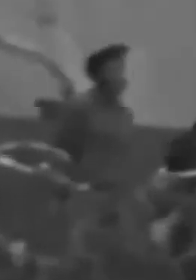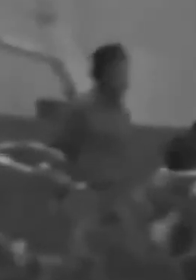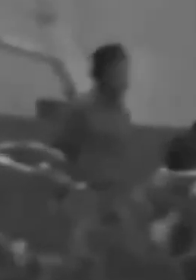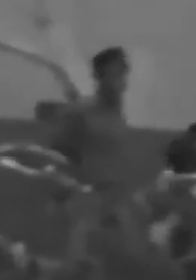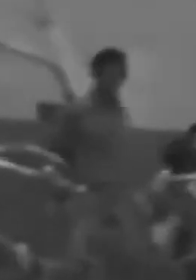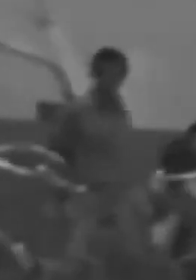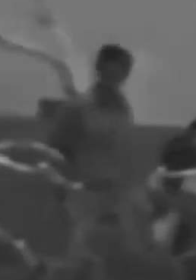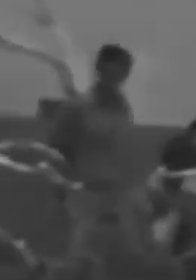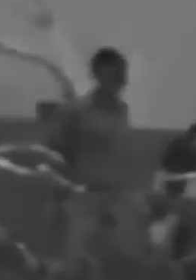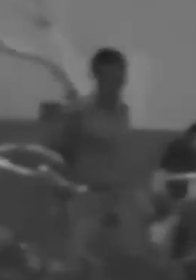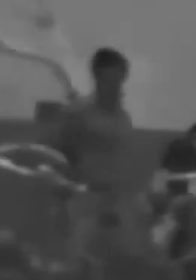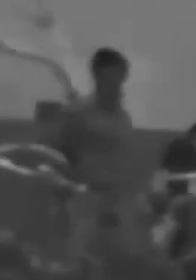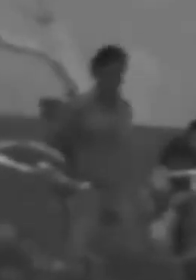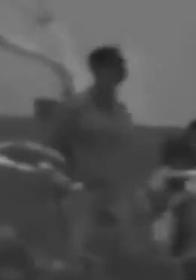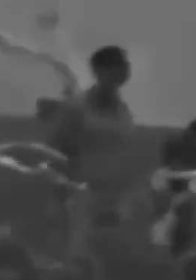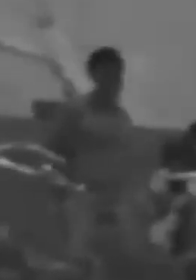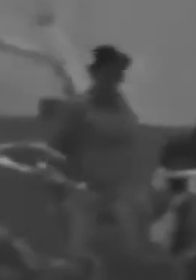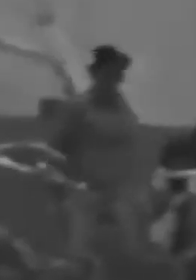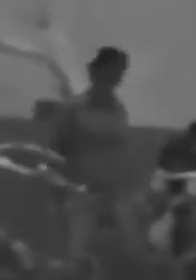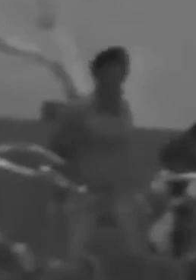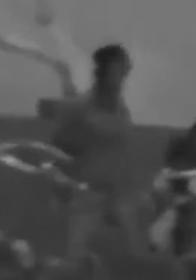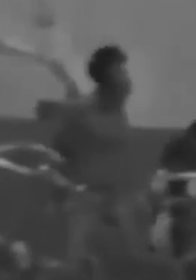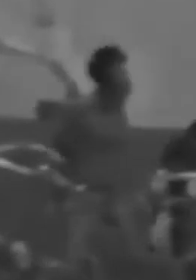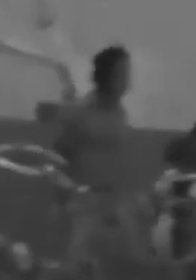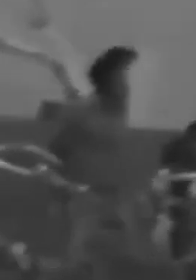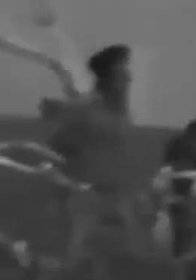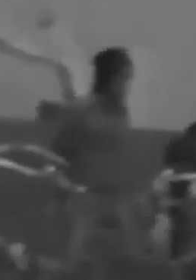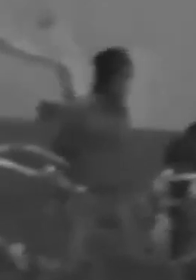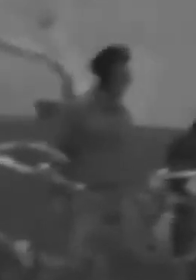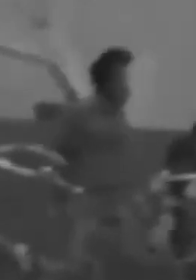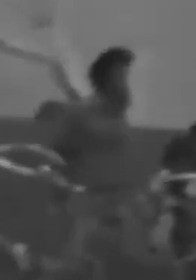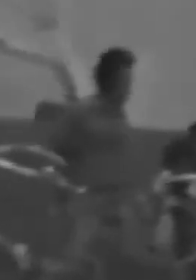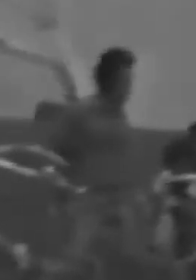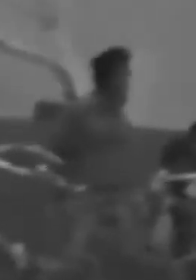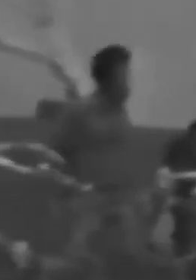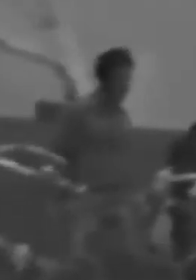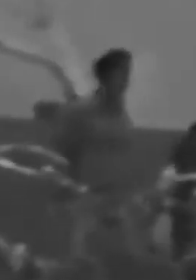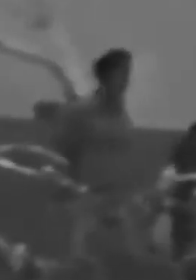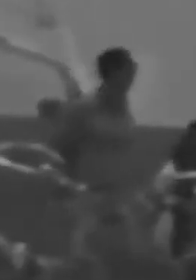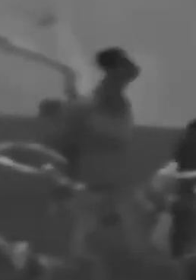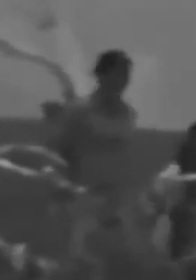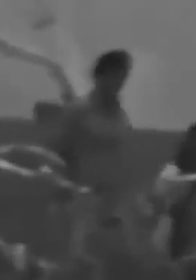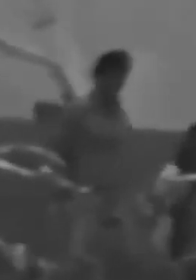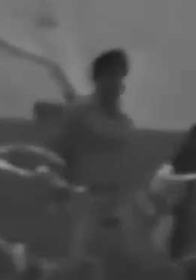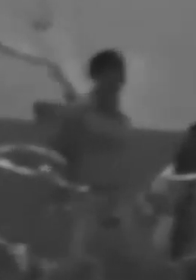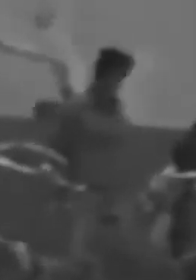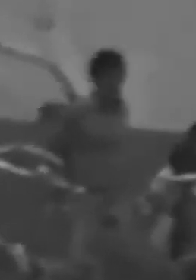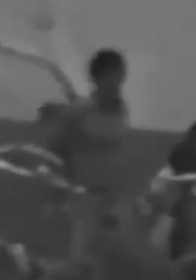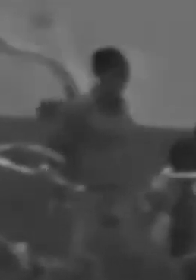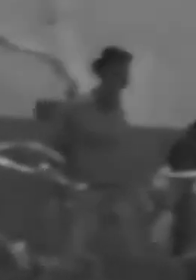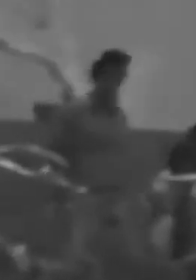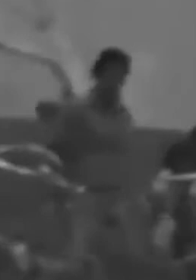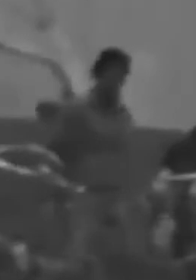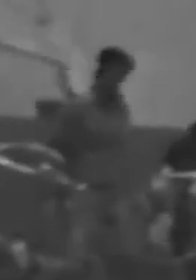12 individuals totally convinced that you were guilty in order to be convicted.